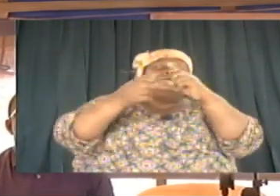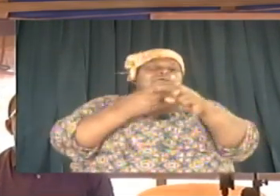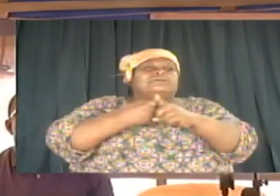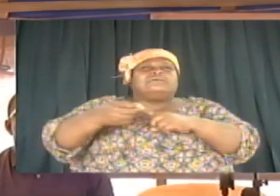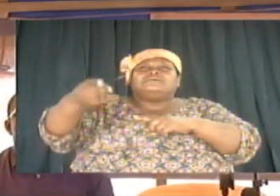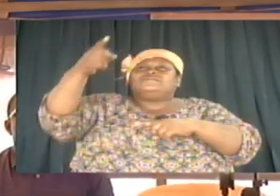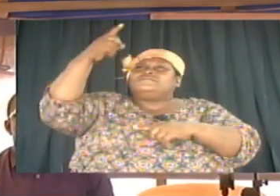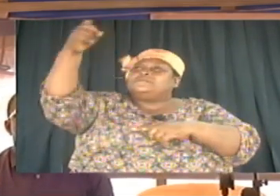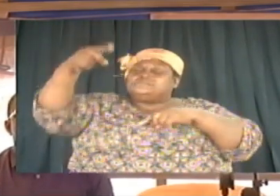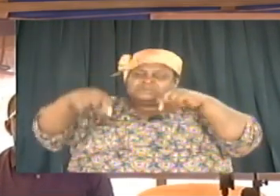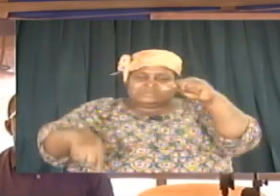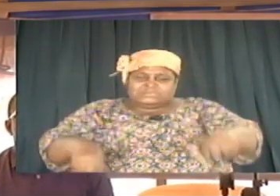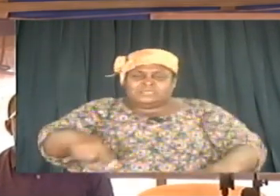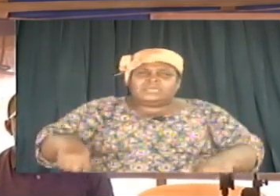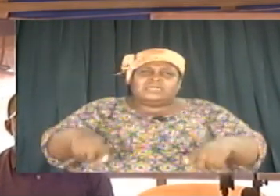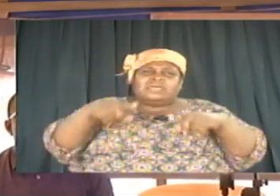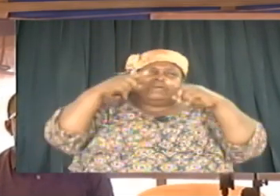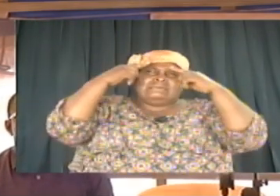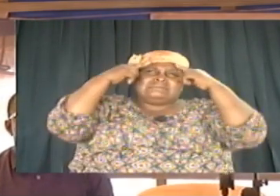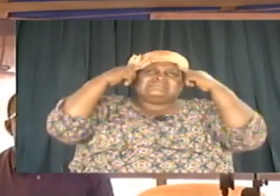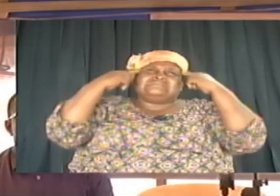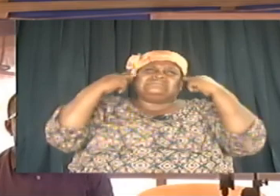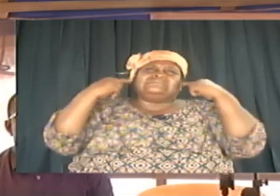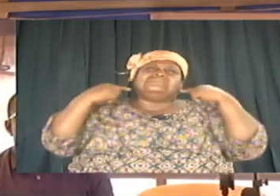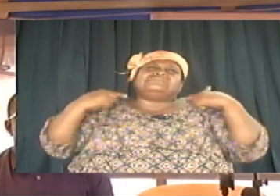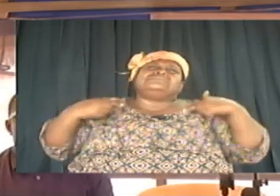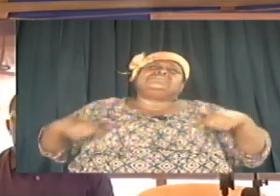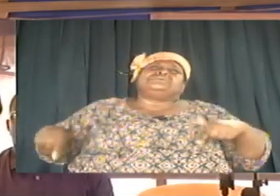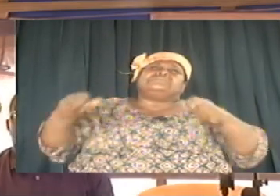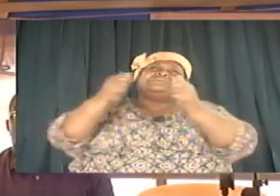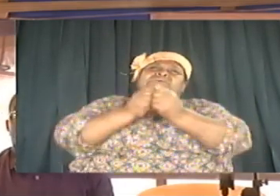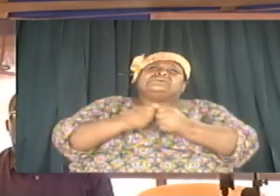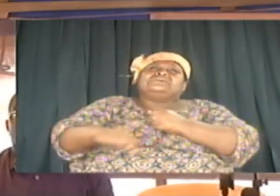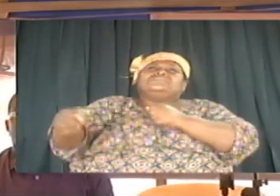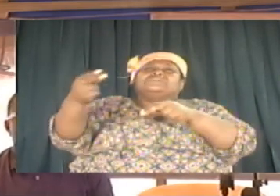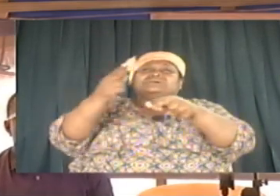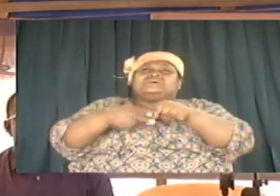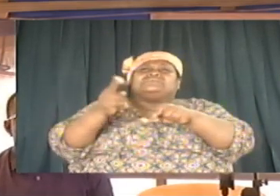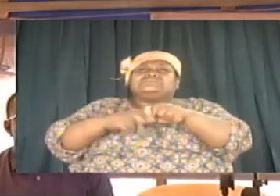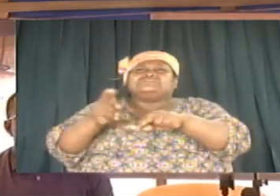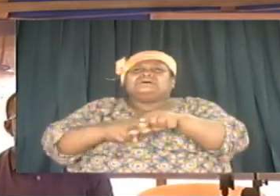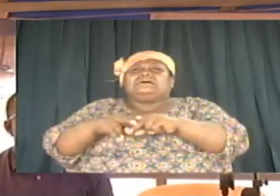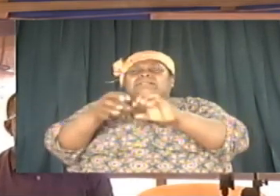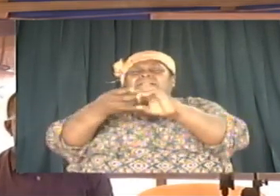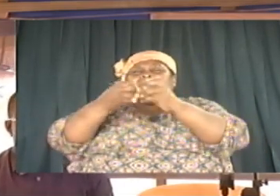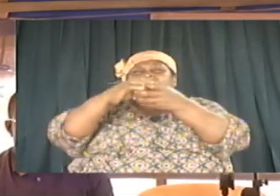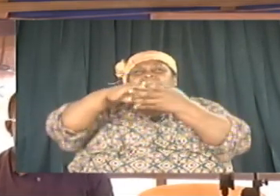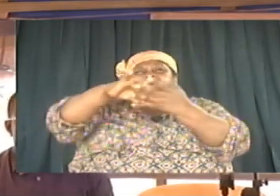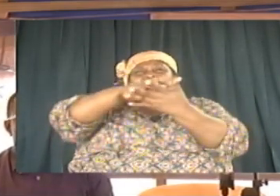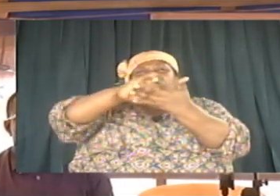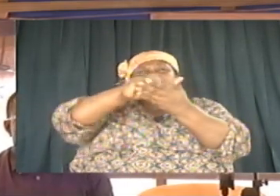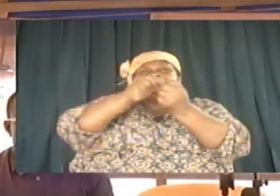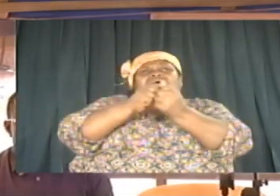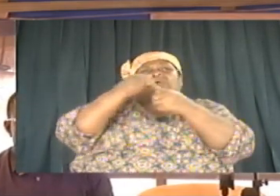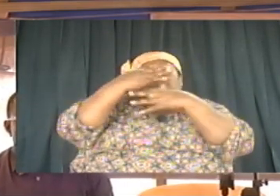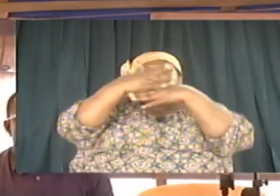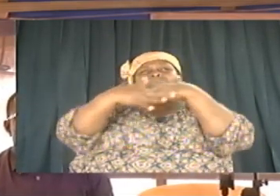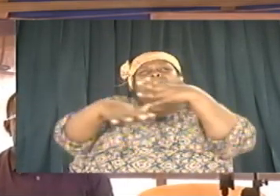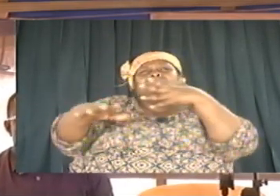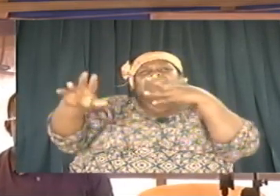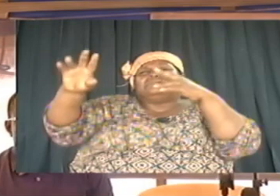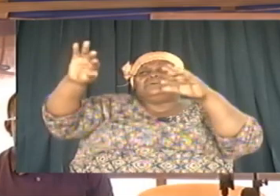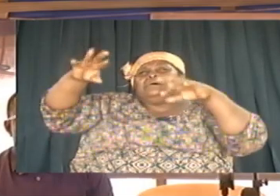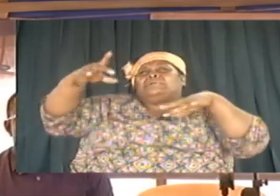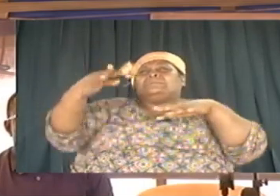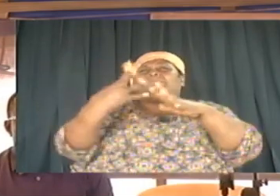sweat with the salt now mixes with the blood and it burns. Ha,